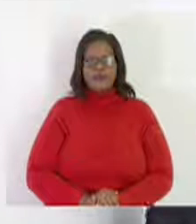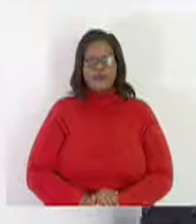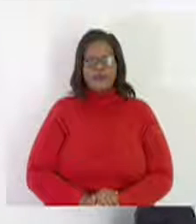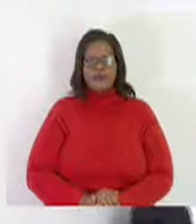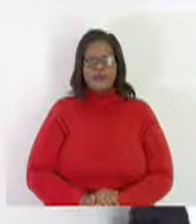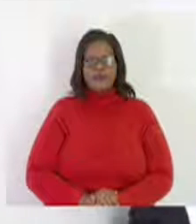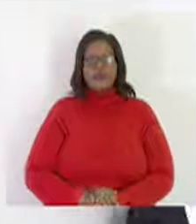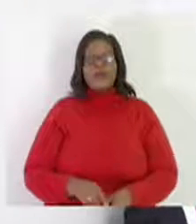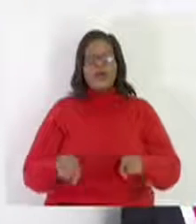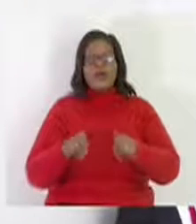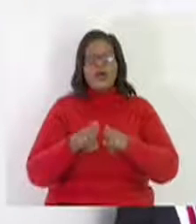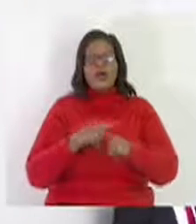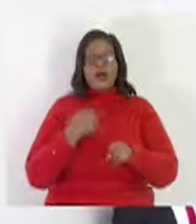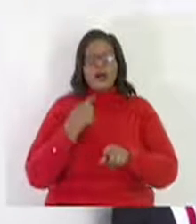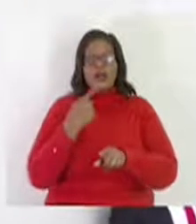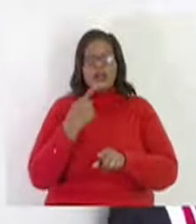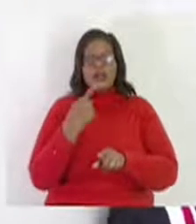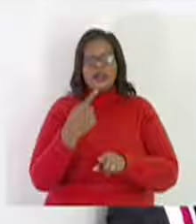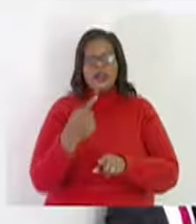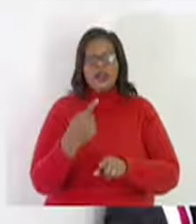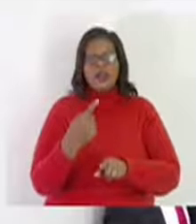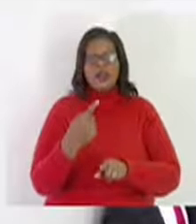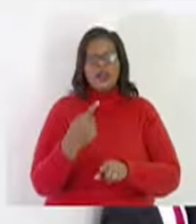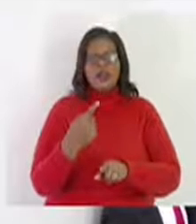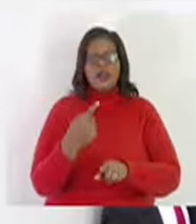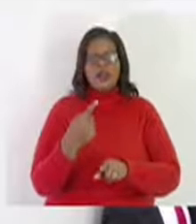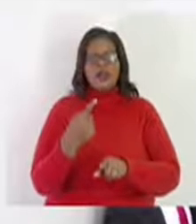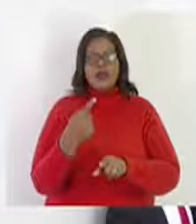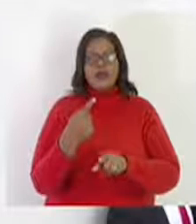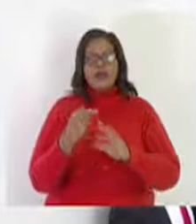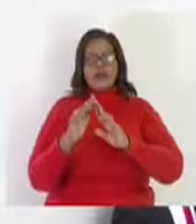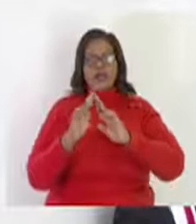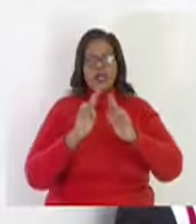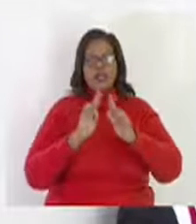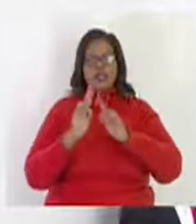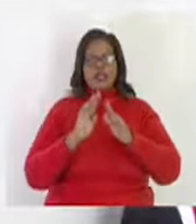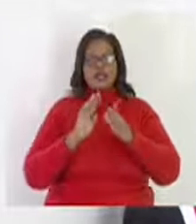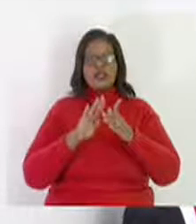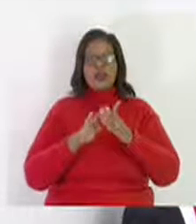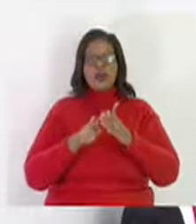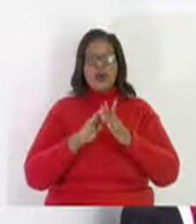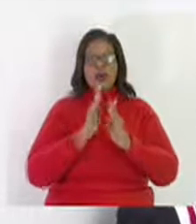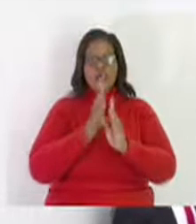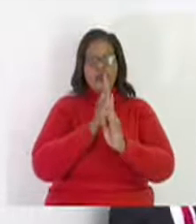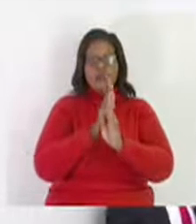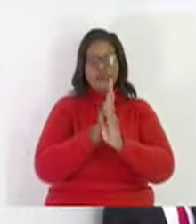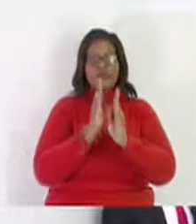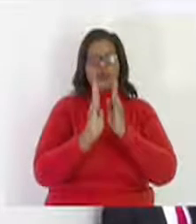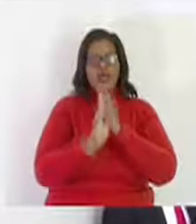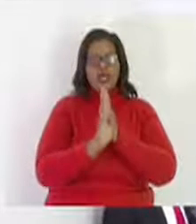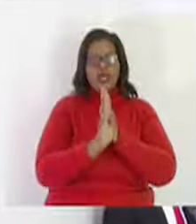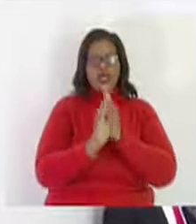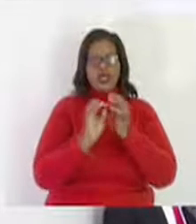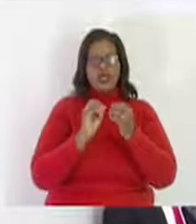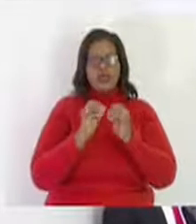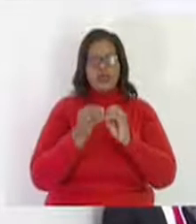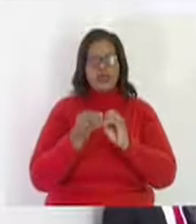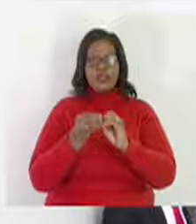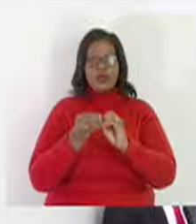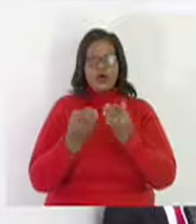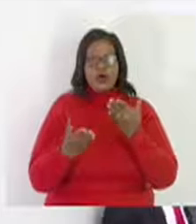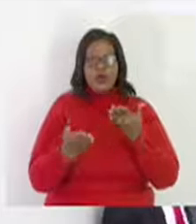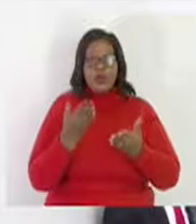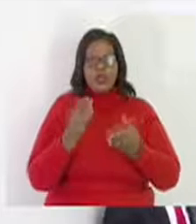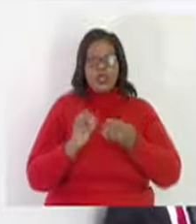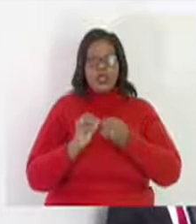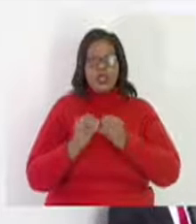As I said, we have to cover 3 objectives, whereby there is ordering numbers, comparing